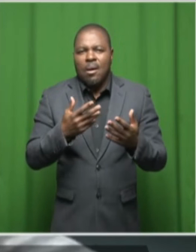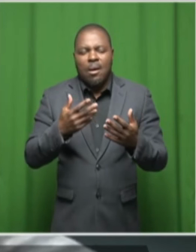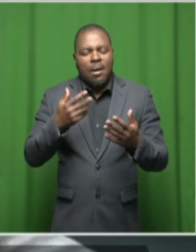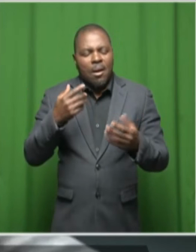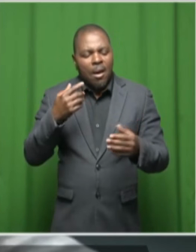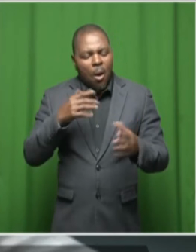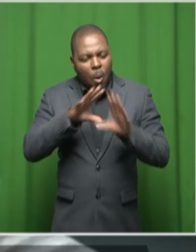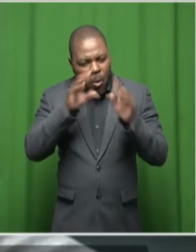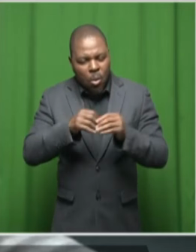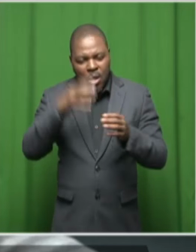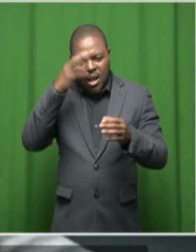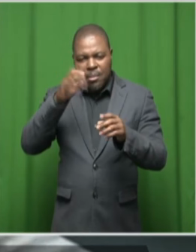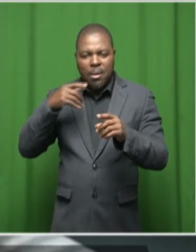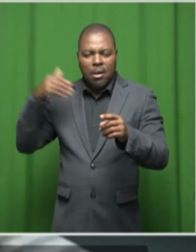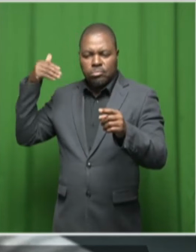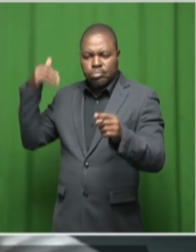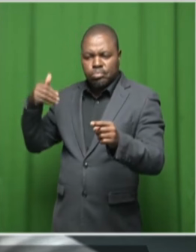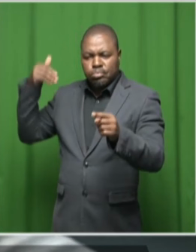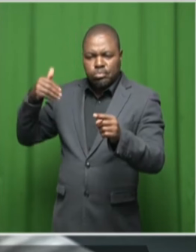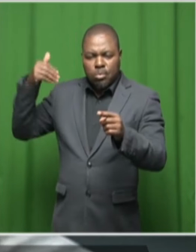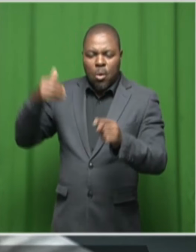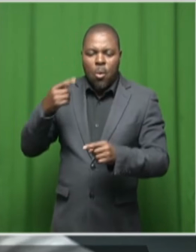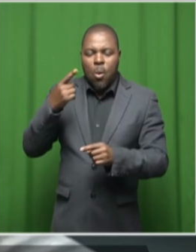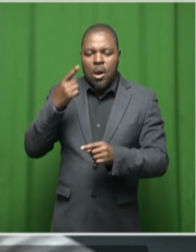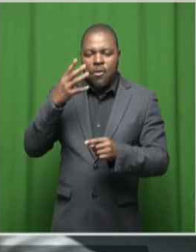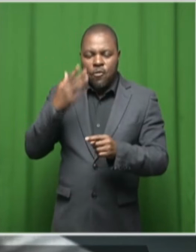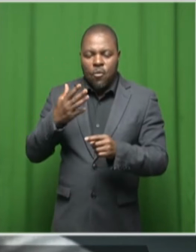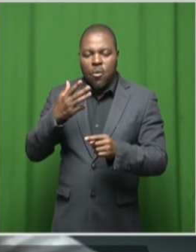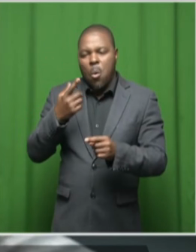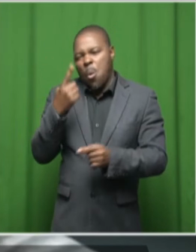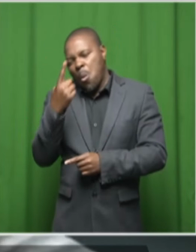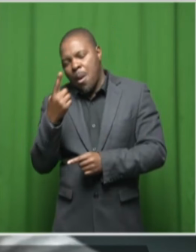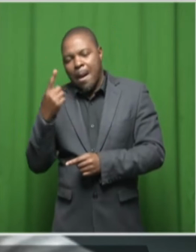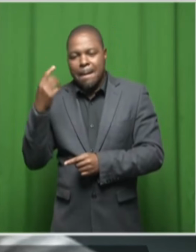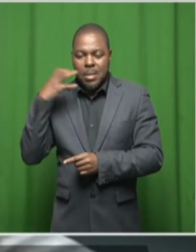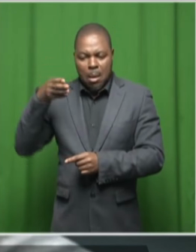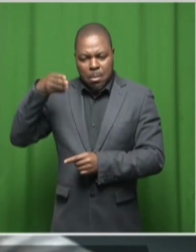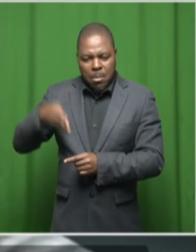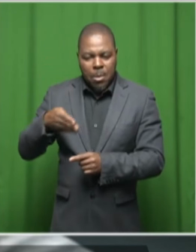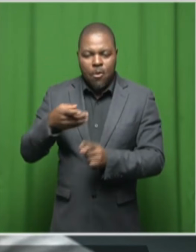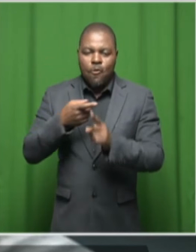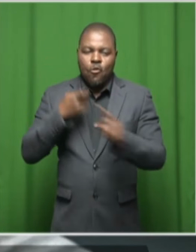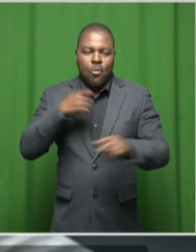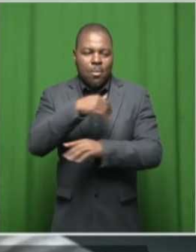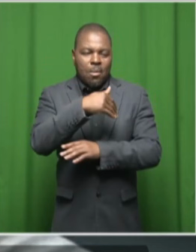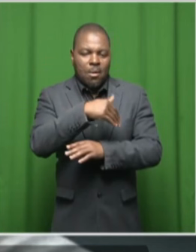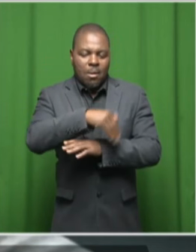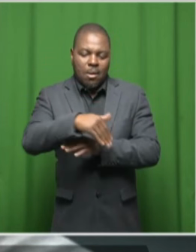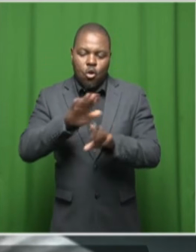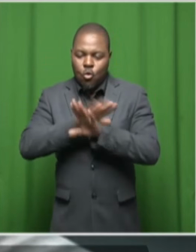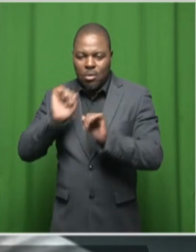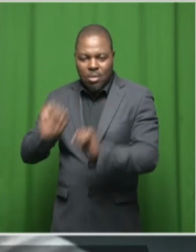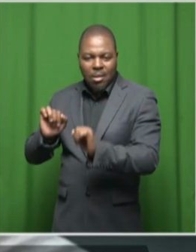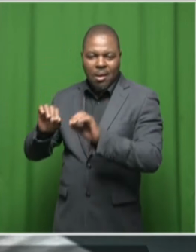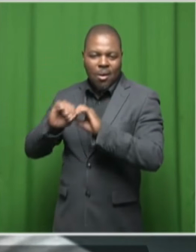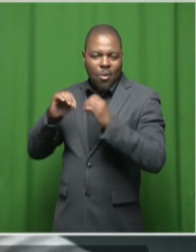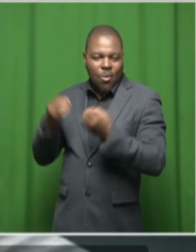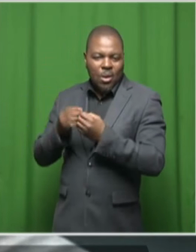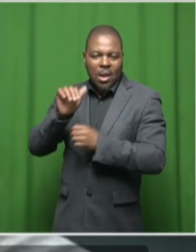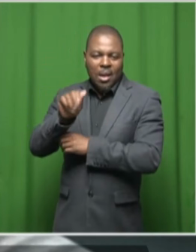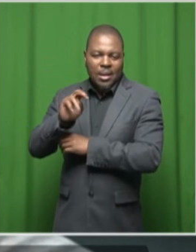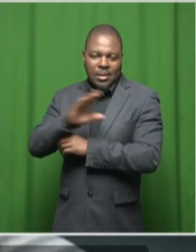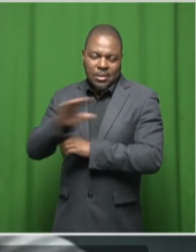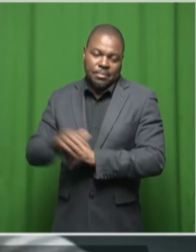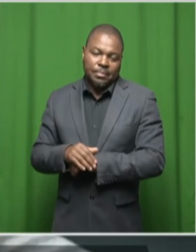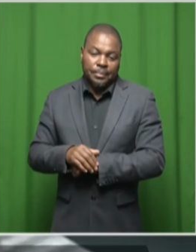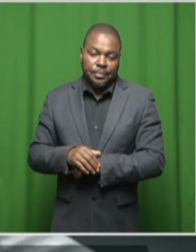1994 had at least one minister who wasn't a member of the ANC. So in some respects, they have always had some version of a Government of